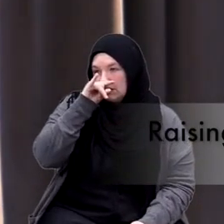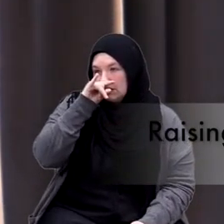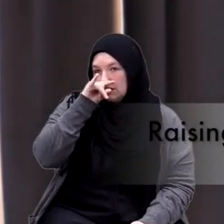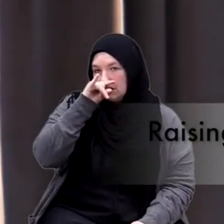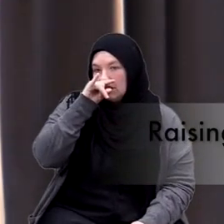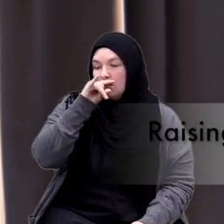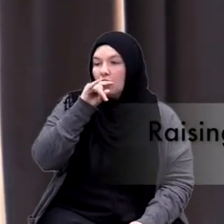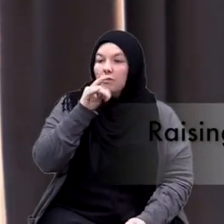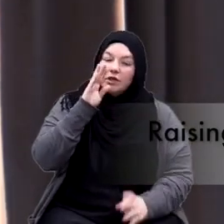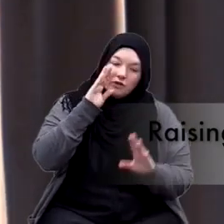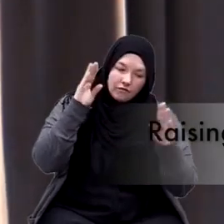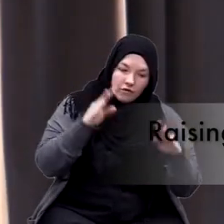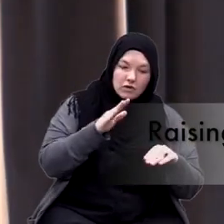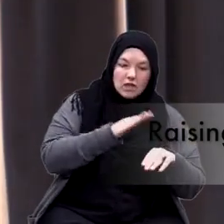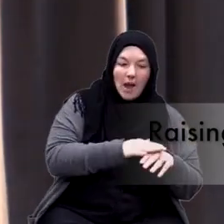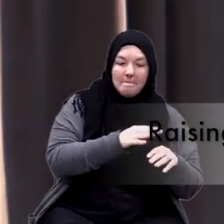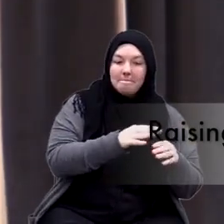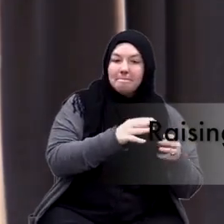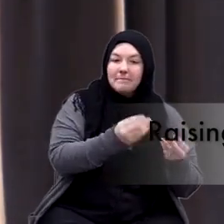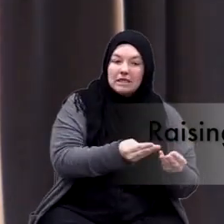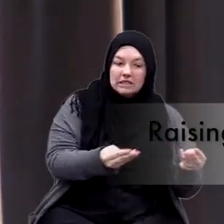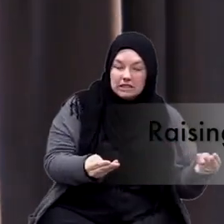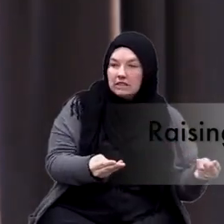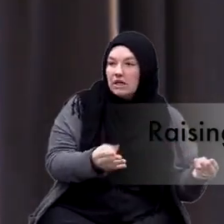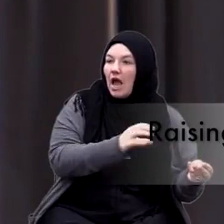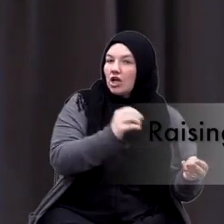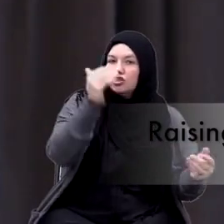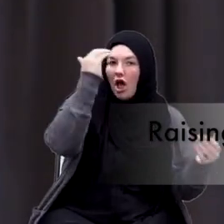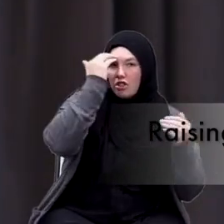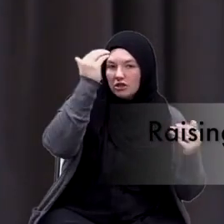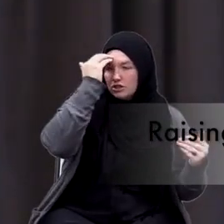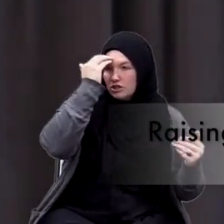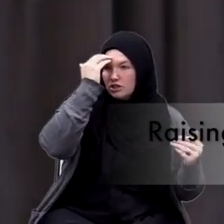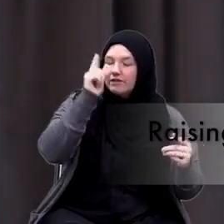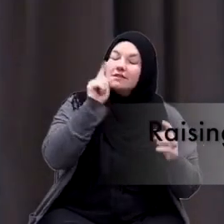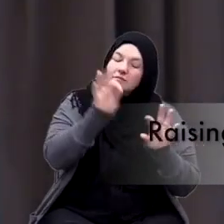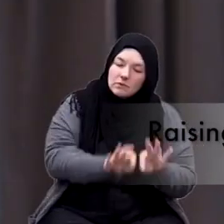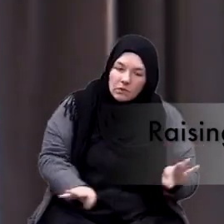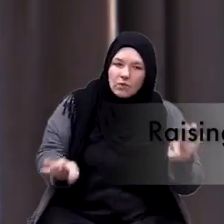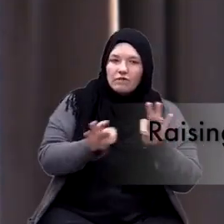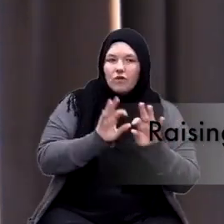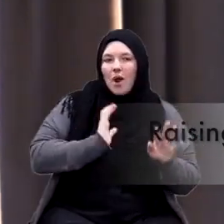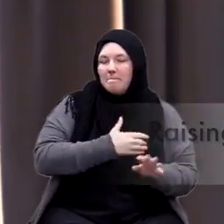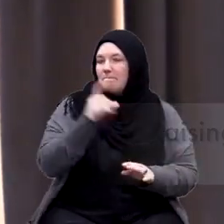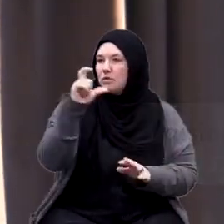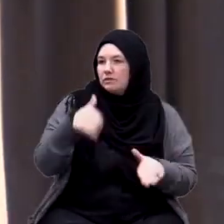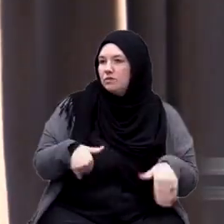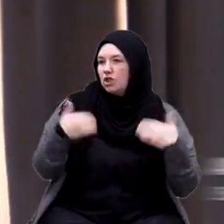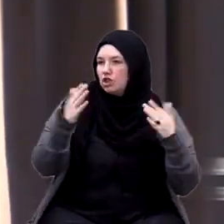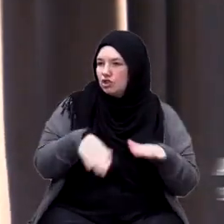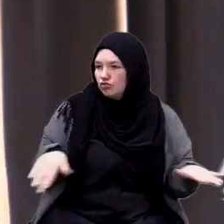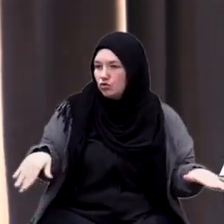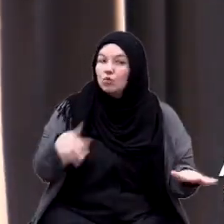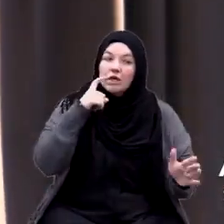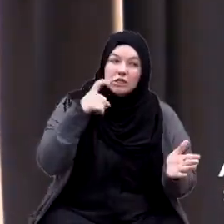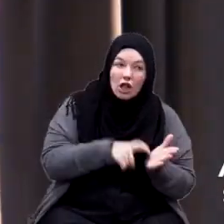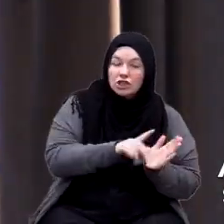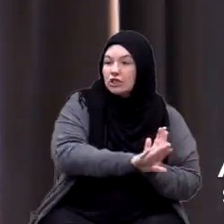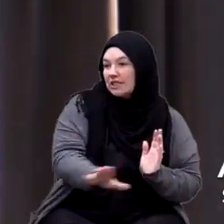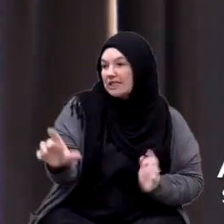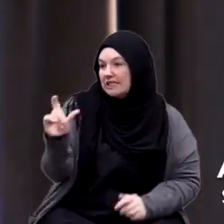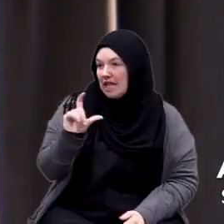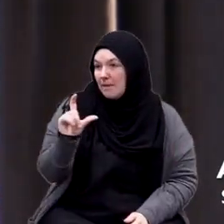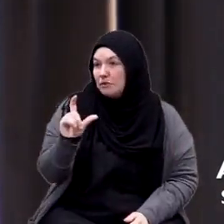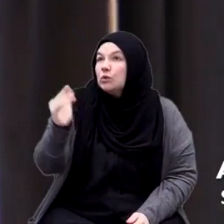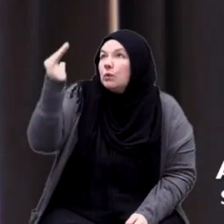materials and knowledge that are essential for our Muslim young children to acknowledge their Islam, to